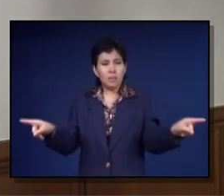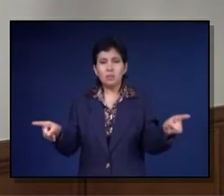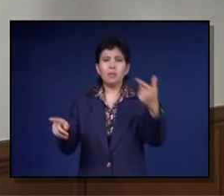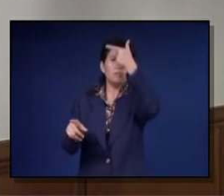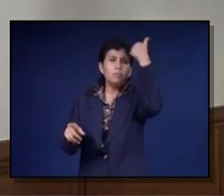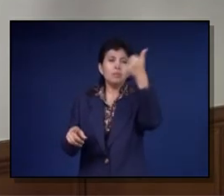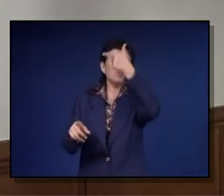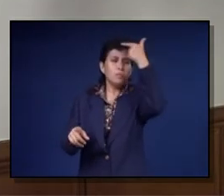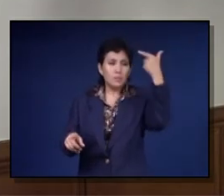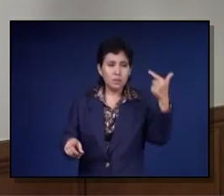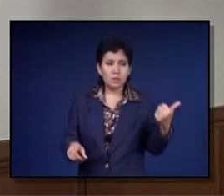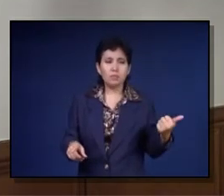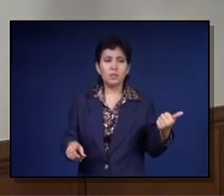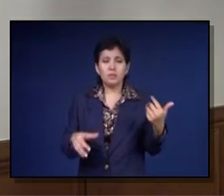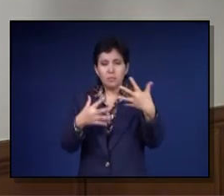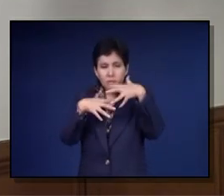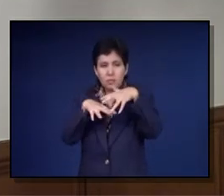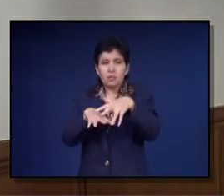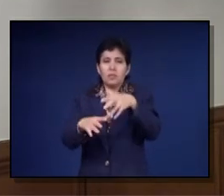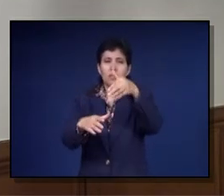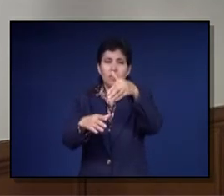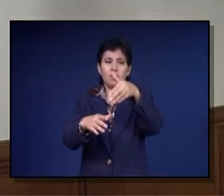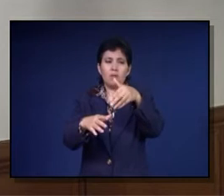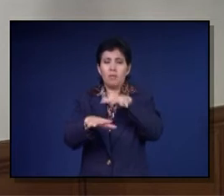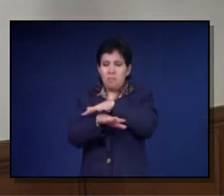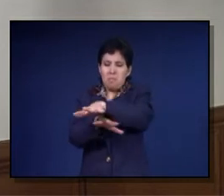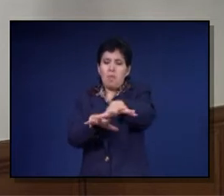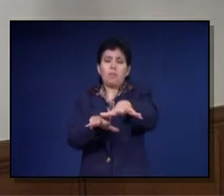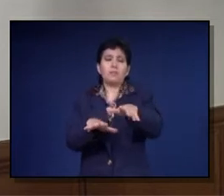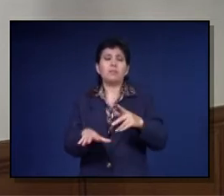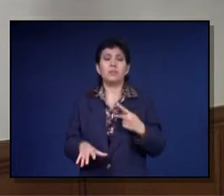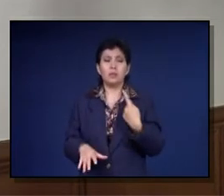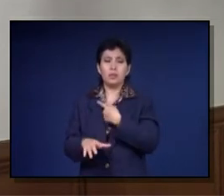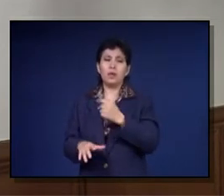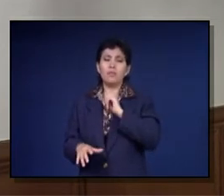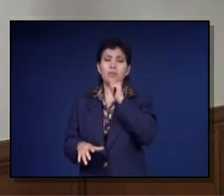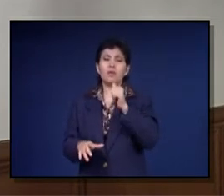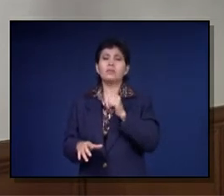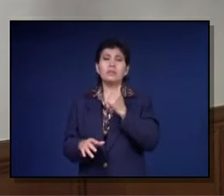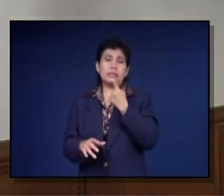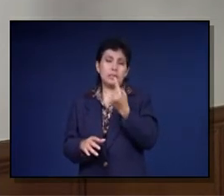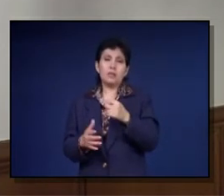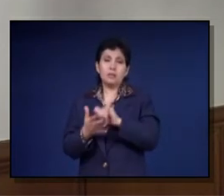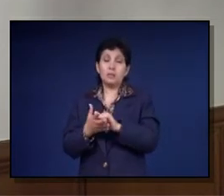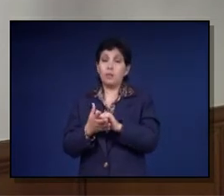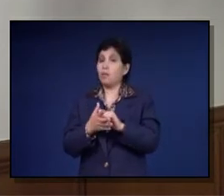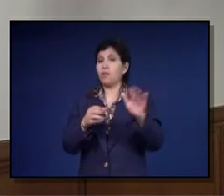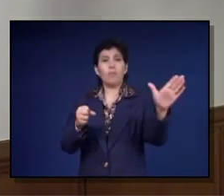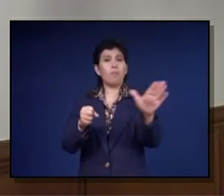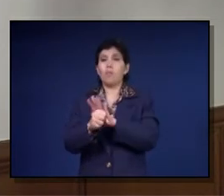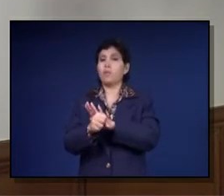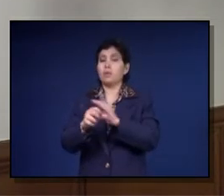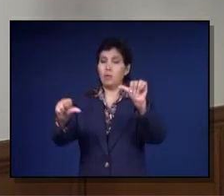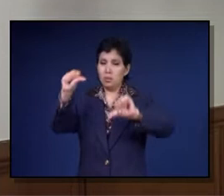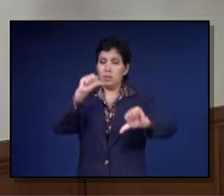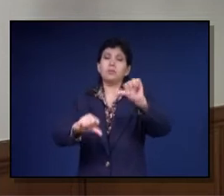factors of influencing us. So I would not say that there is a perfect experiment. Every